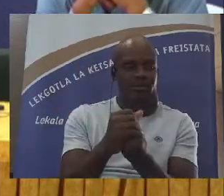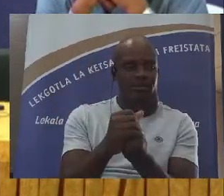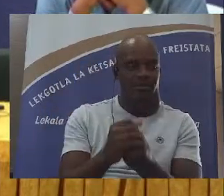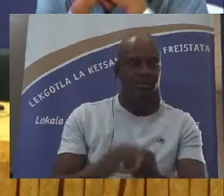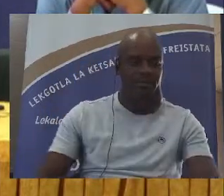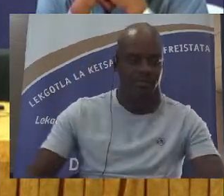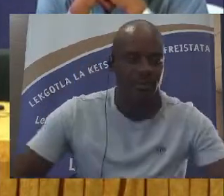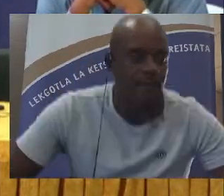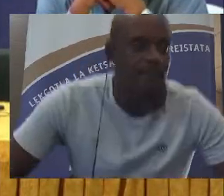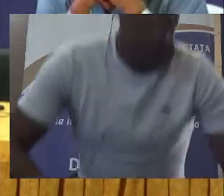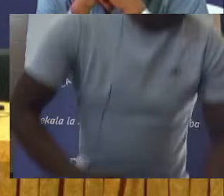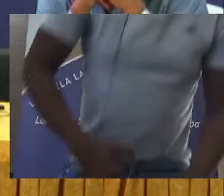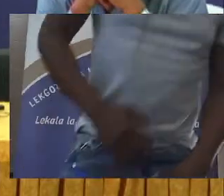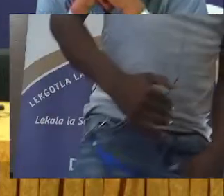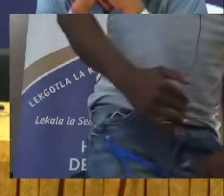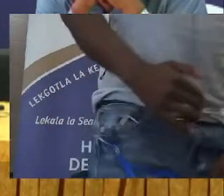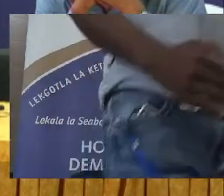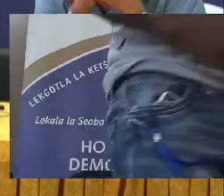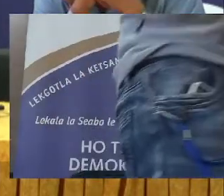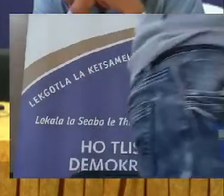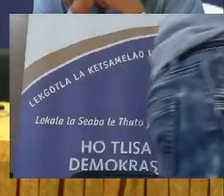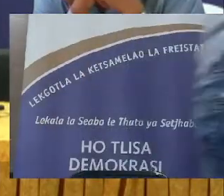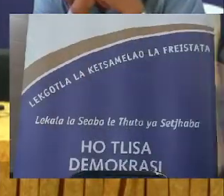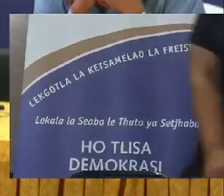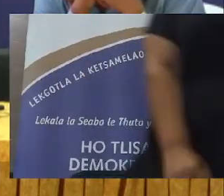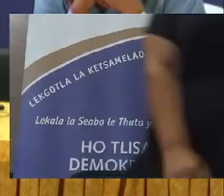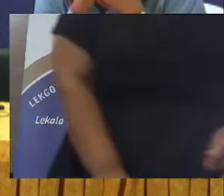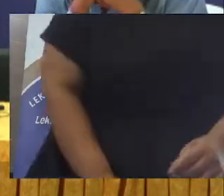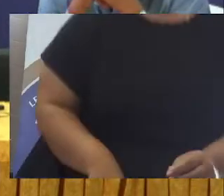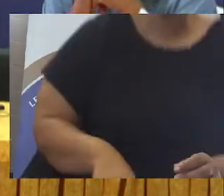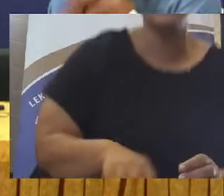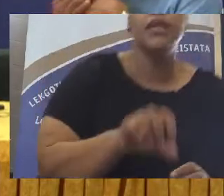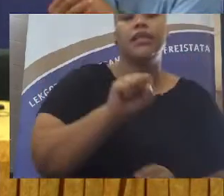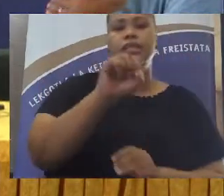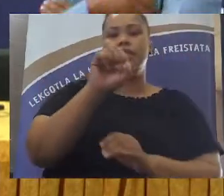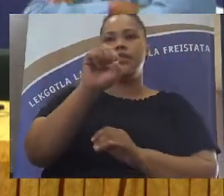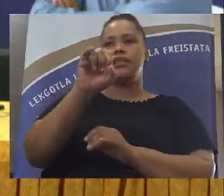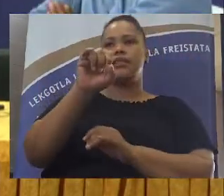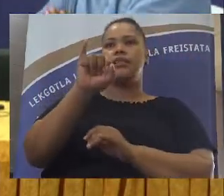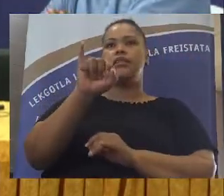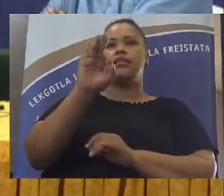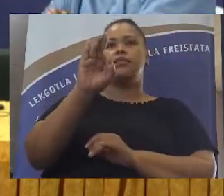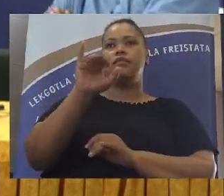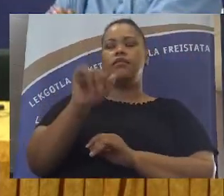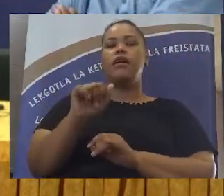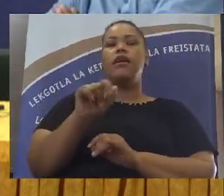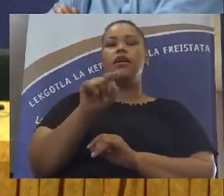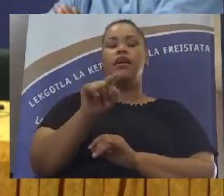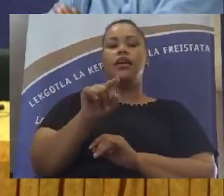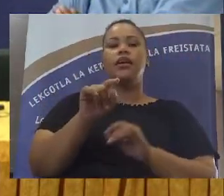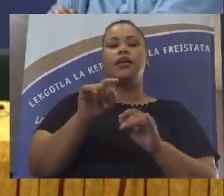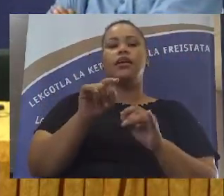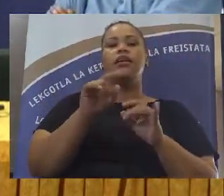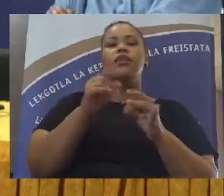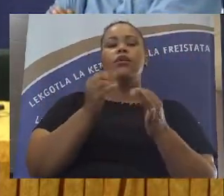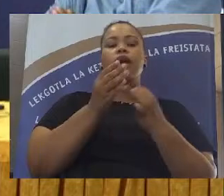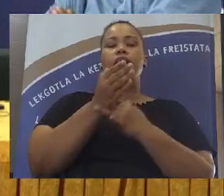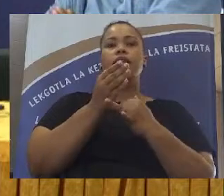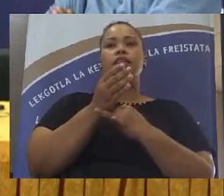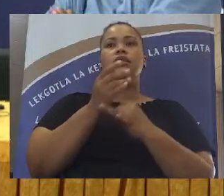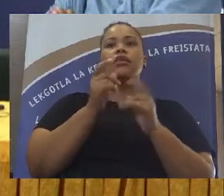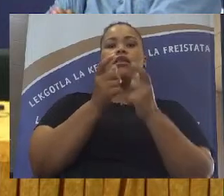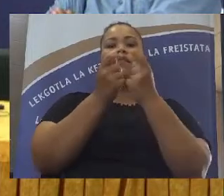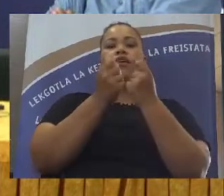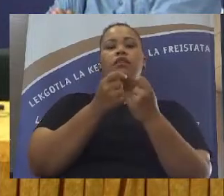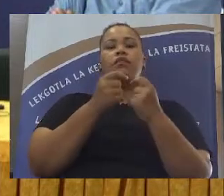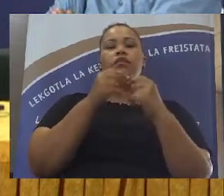The big thing then is you need to understand that SIFA, a small enterprise financing agency, is providing access to finance for